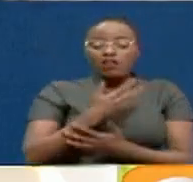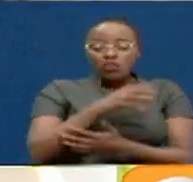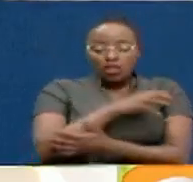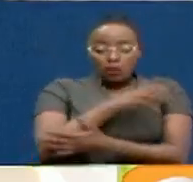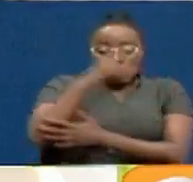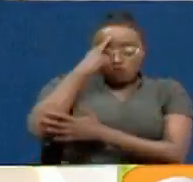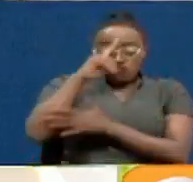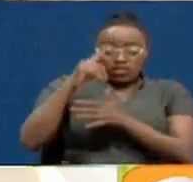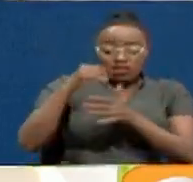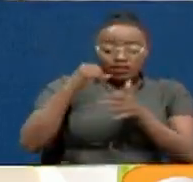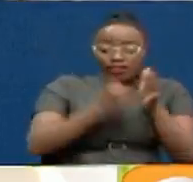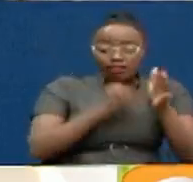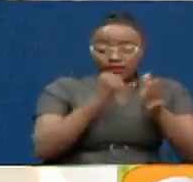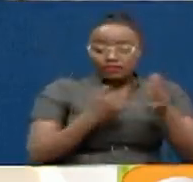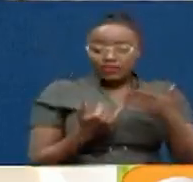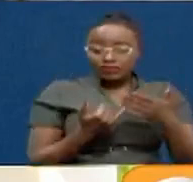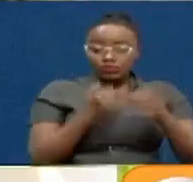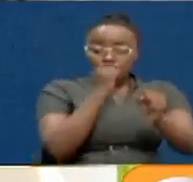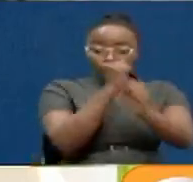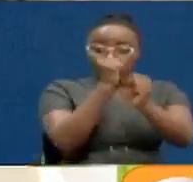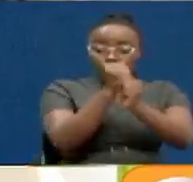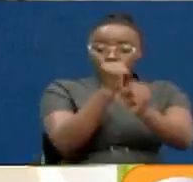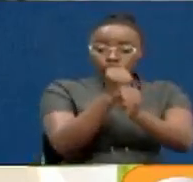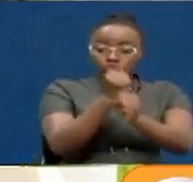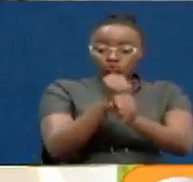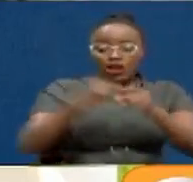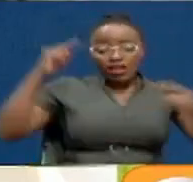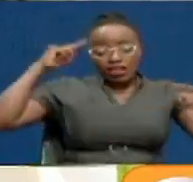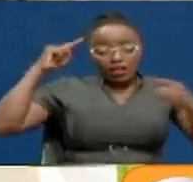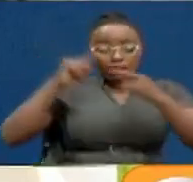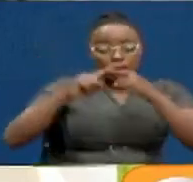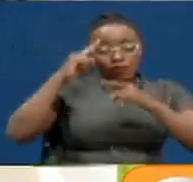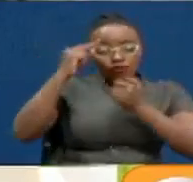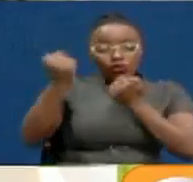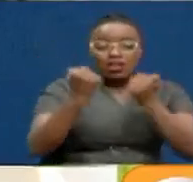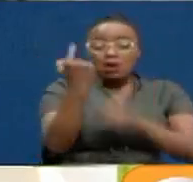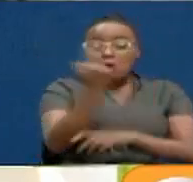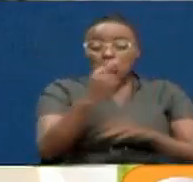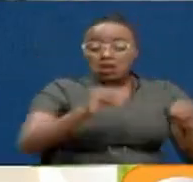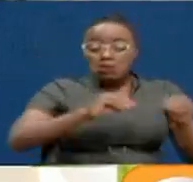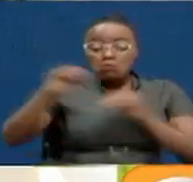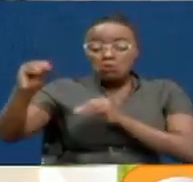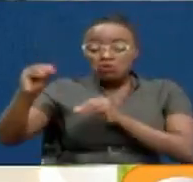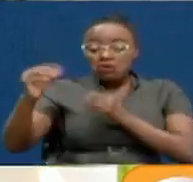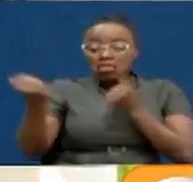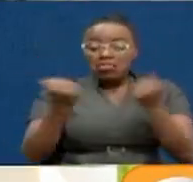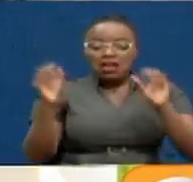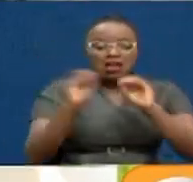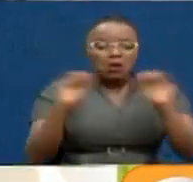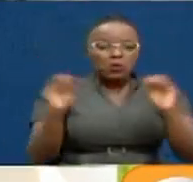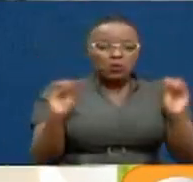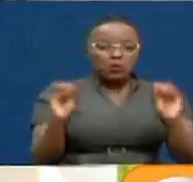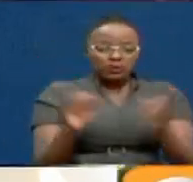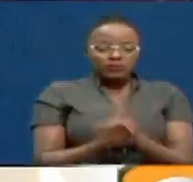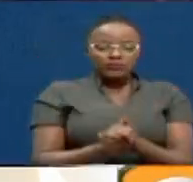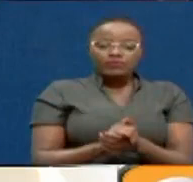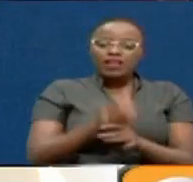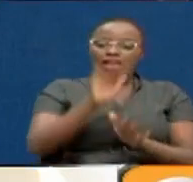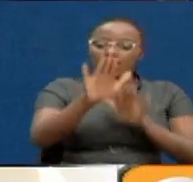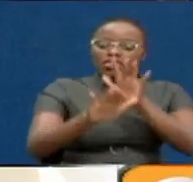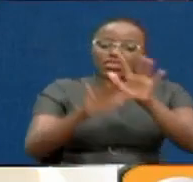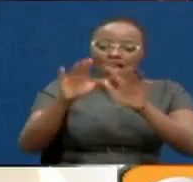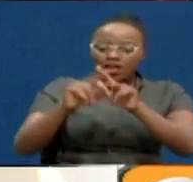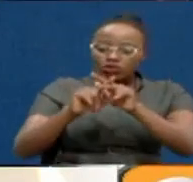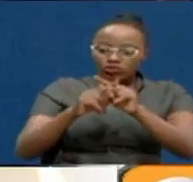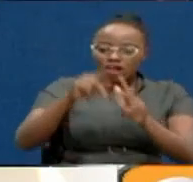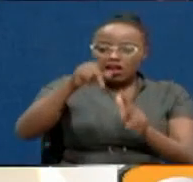the engine to perform the intended purpose, not just to move the body of the vehicle. Nyayo Pioneer